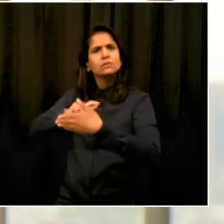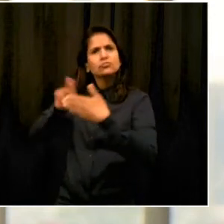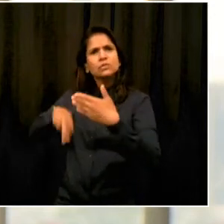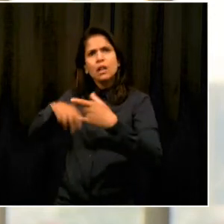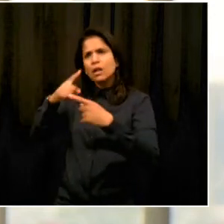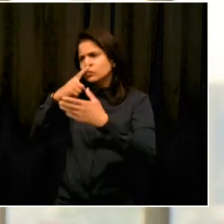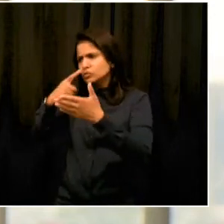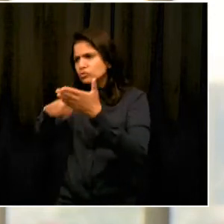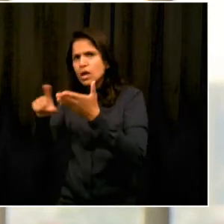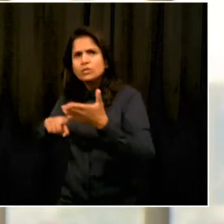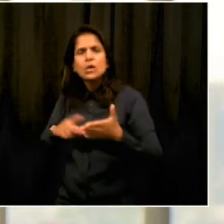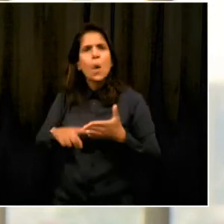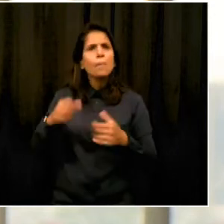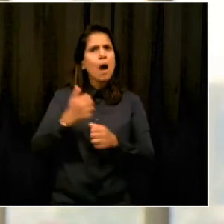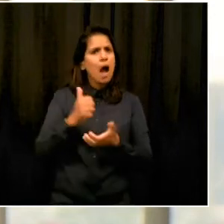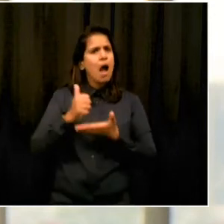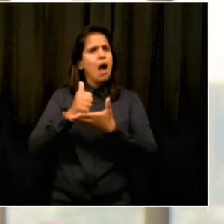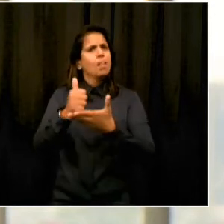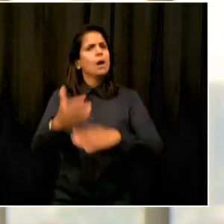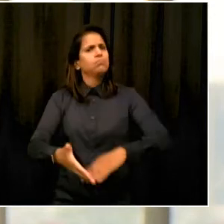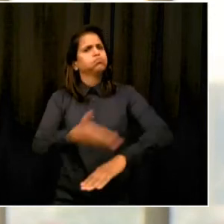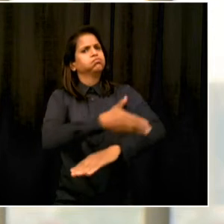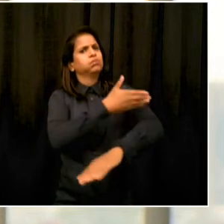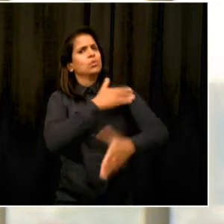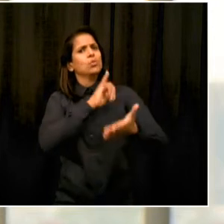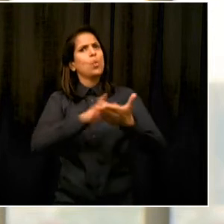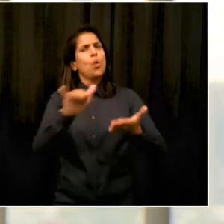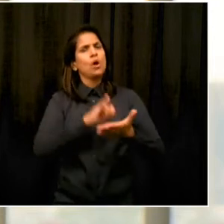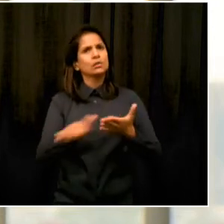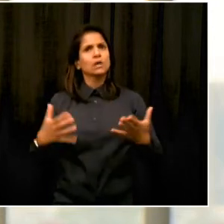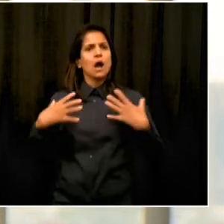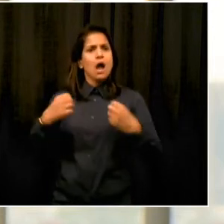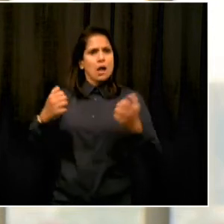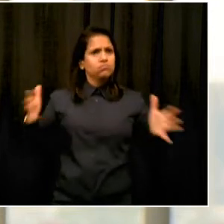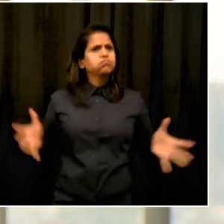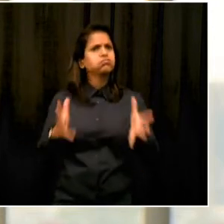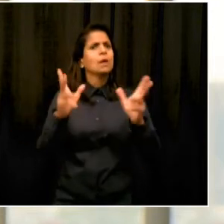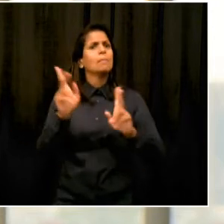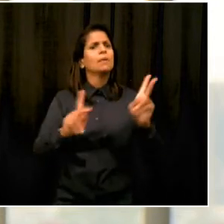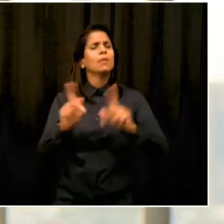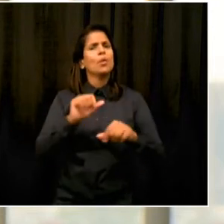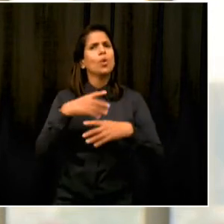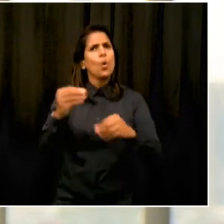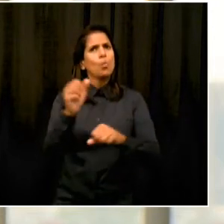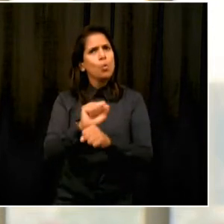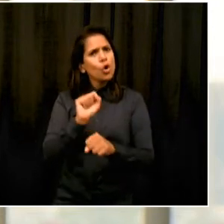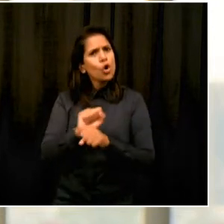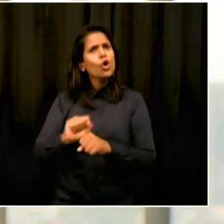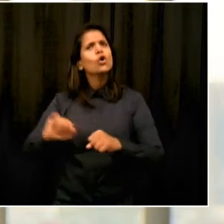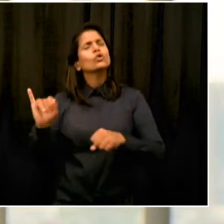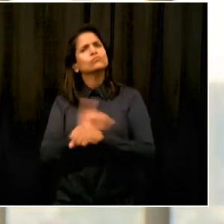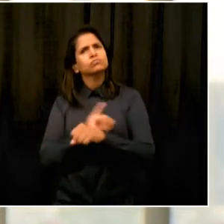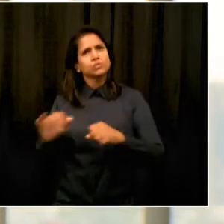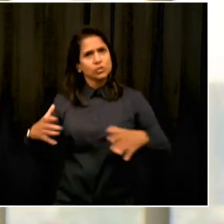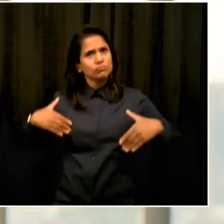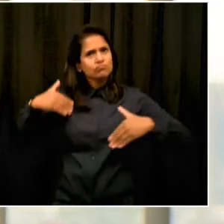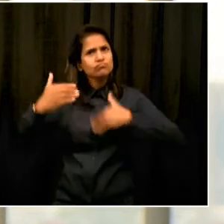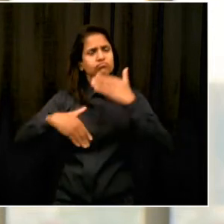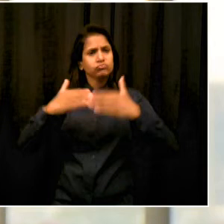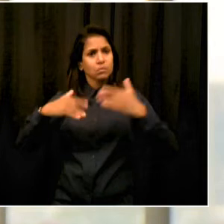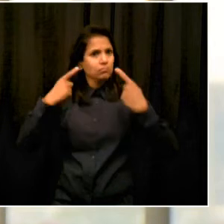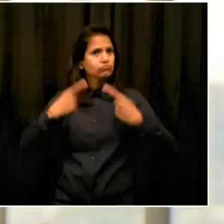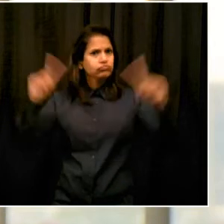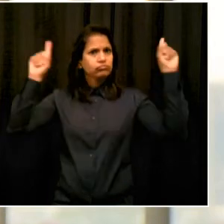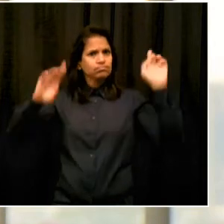and institutions that can make the impossible possible. We have proven time and again that we can do things